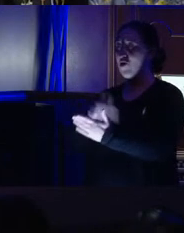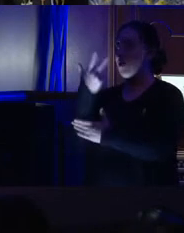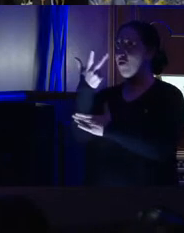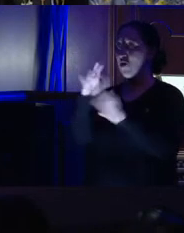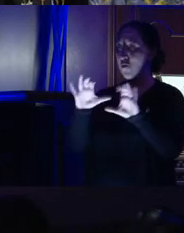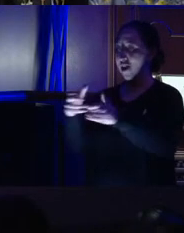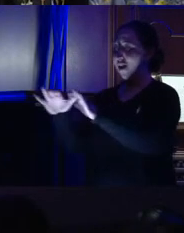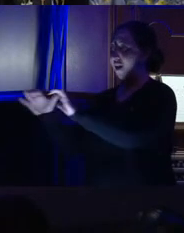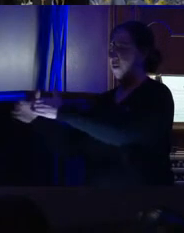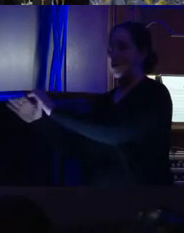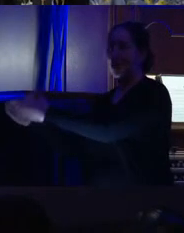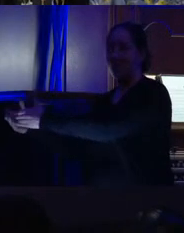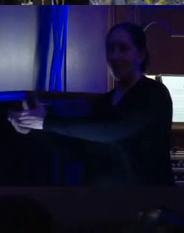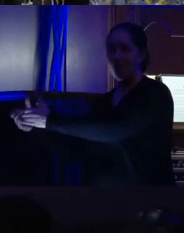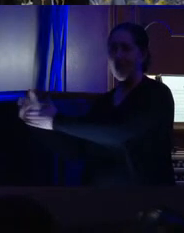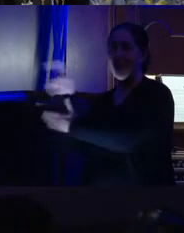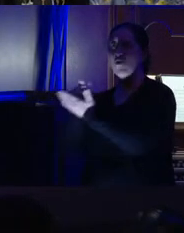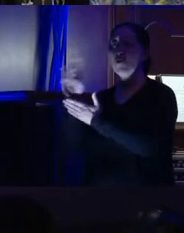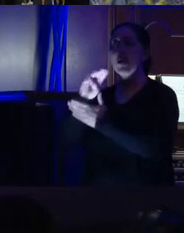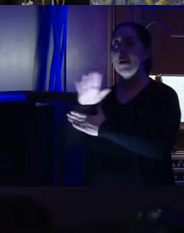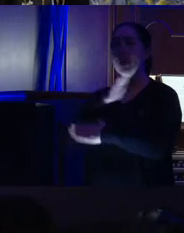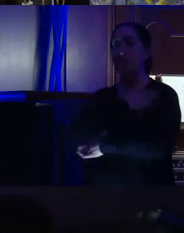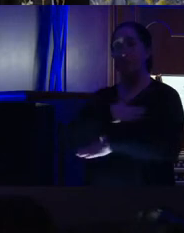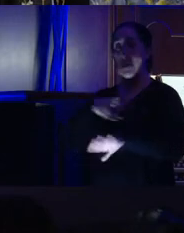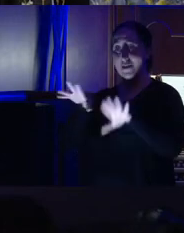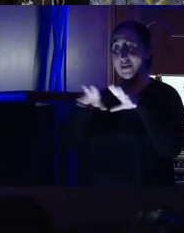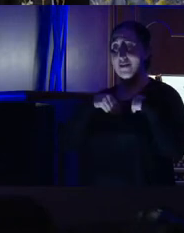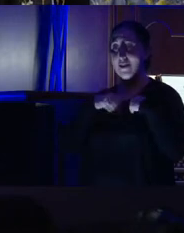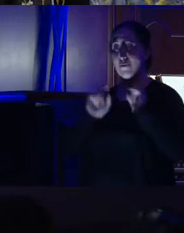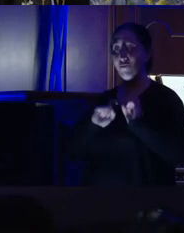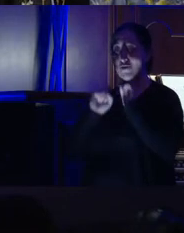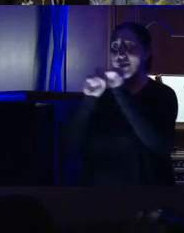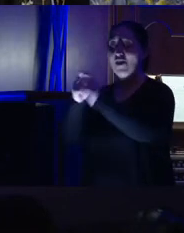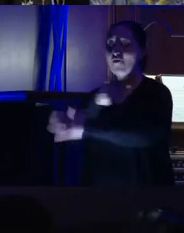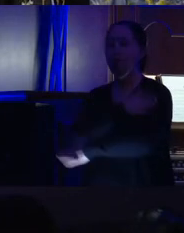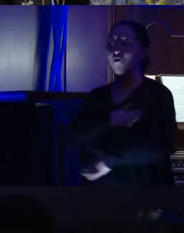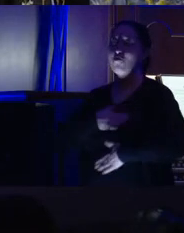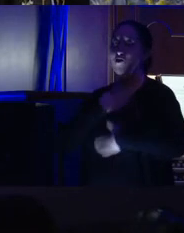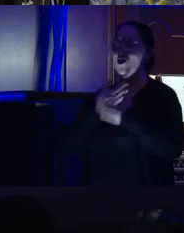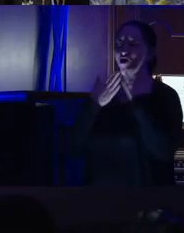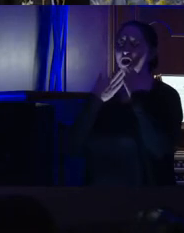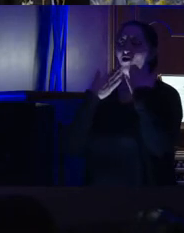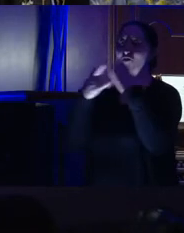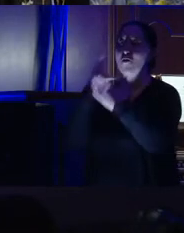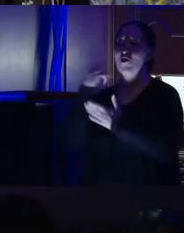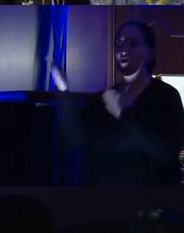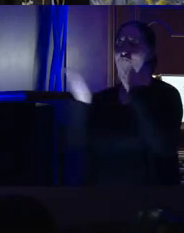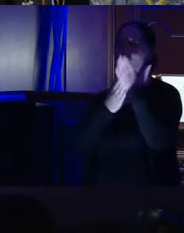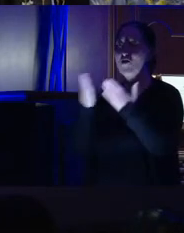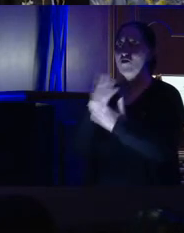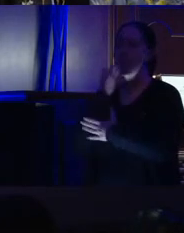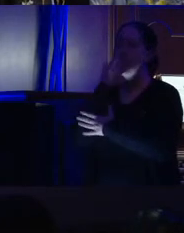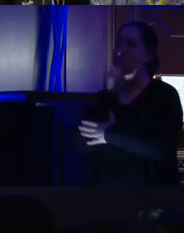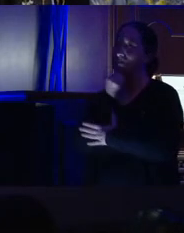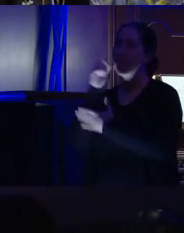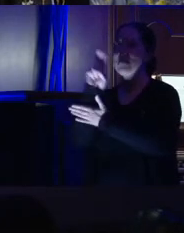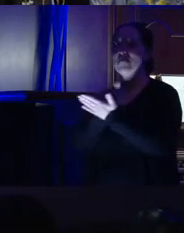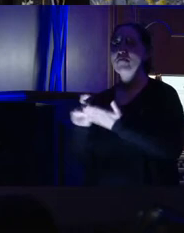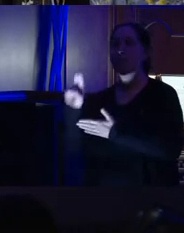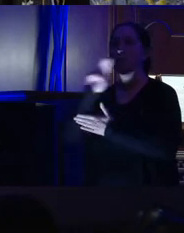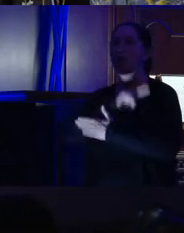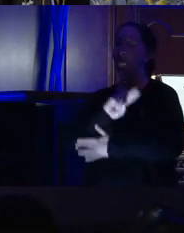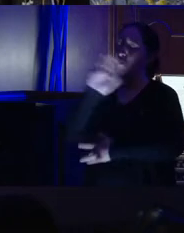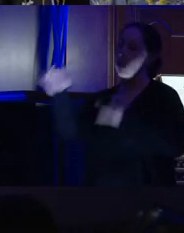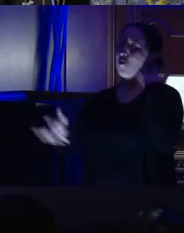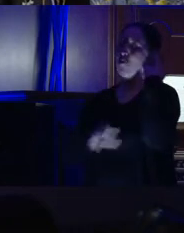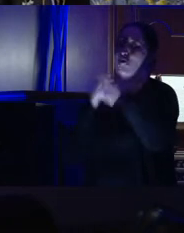campuses of the University of Michigan, please accept this token of our appreciation for your service to our beloved university. We are thrilled